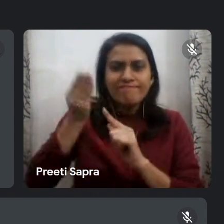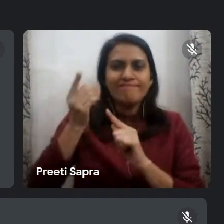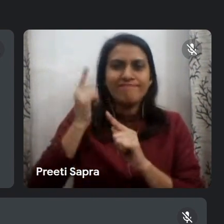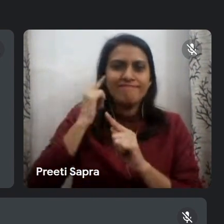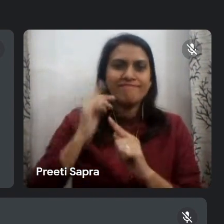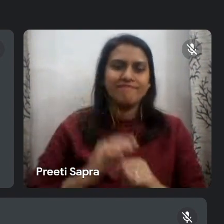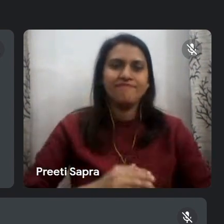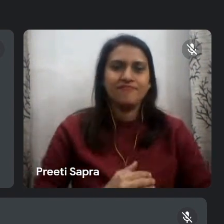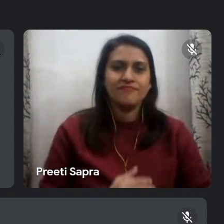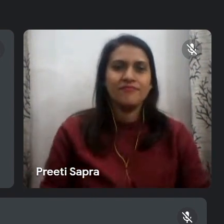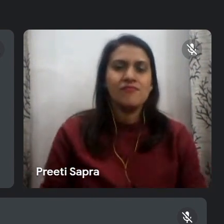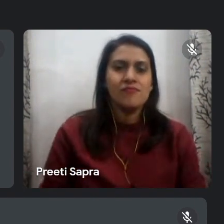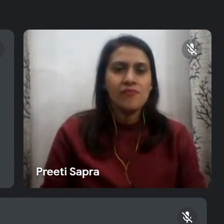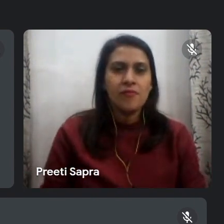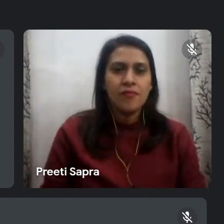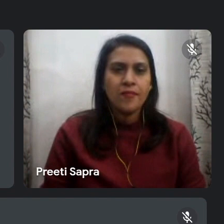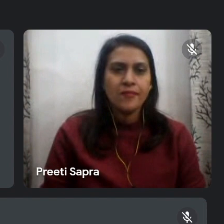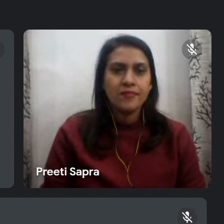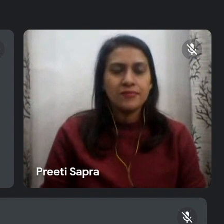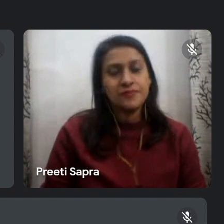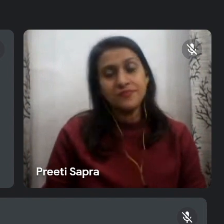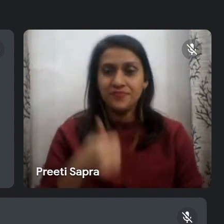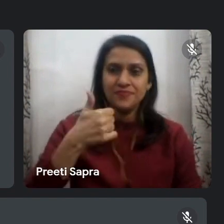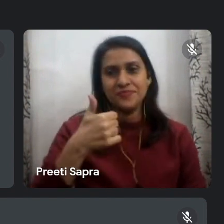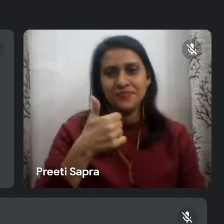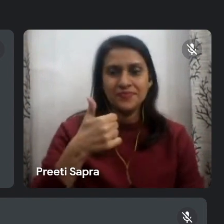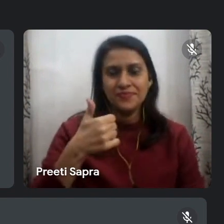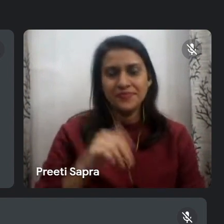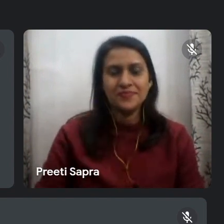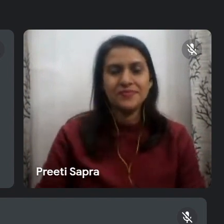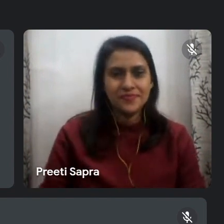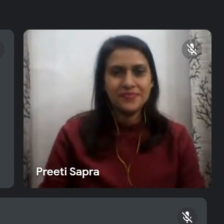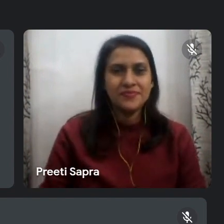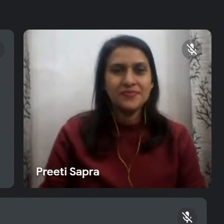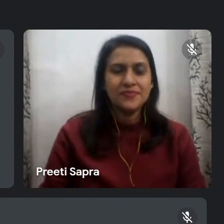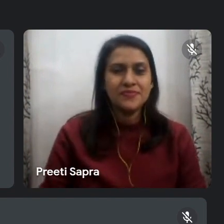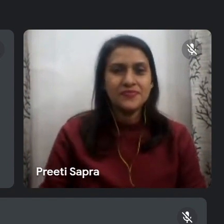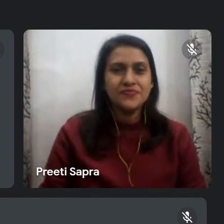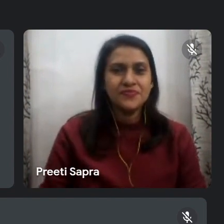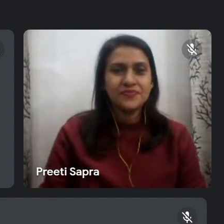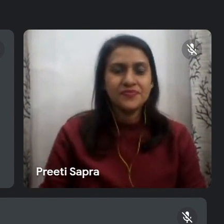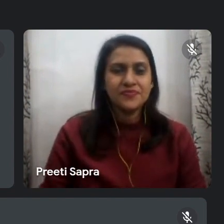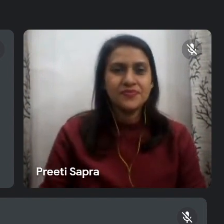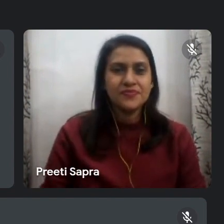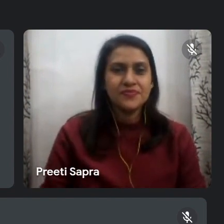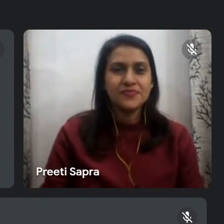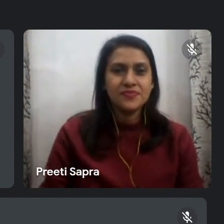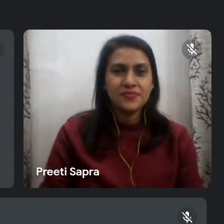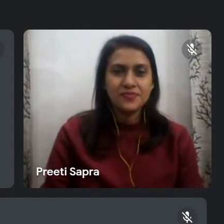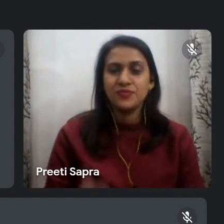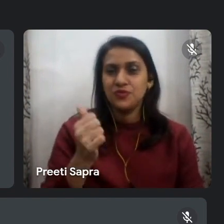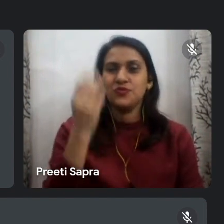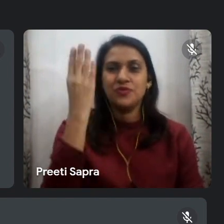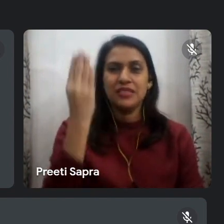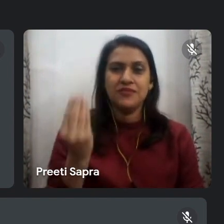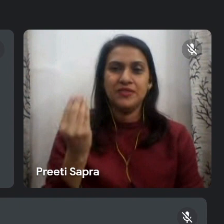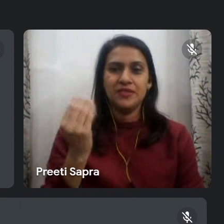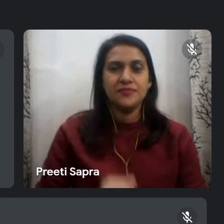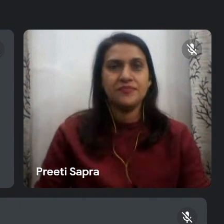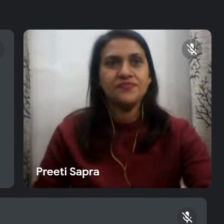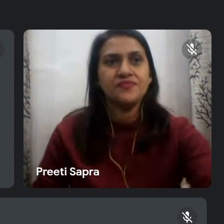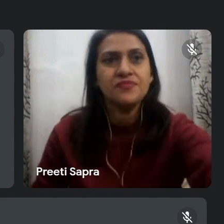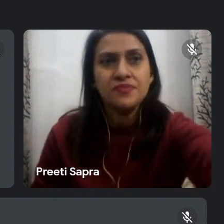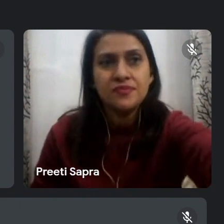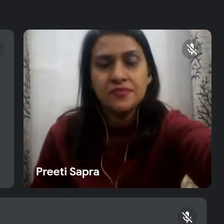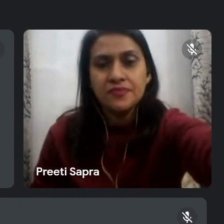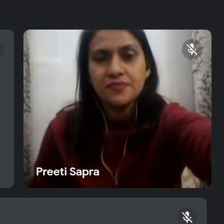yeah, not very loud. Is it better? Yeah, this is better. Okay. Yeah. So good evening.